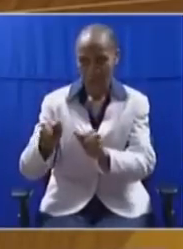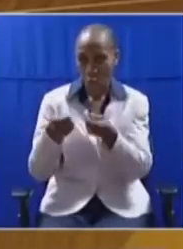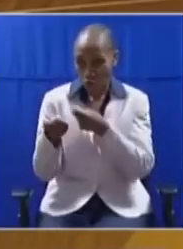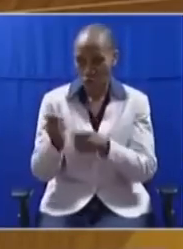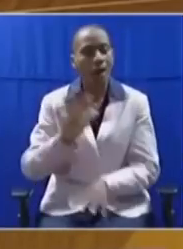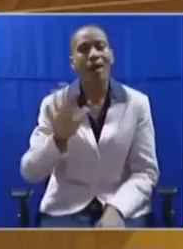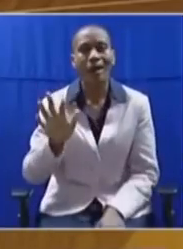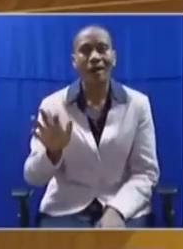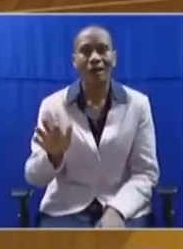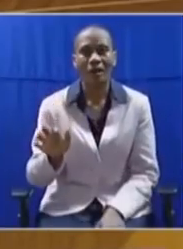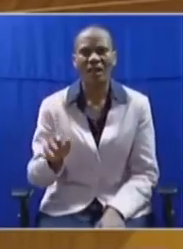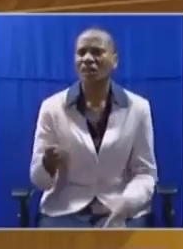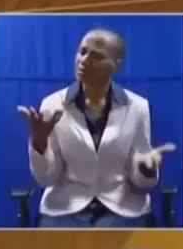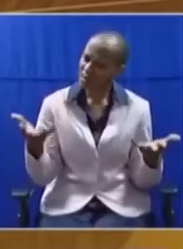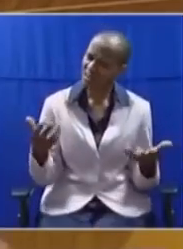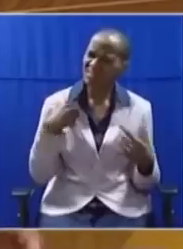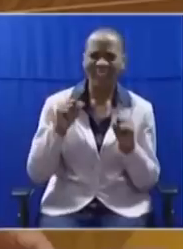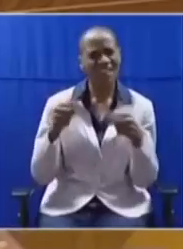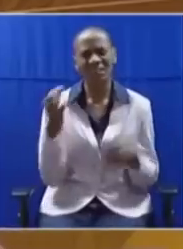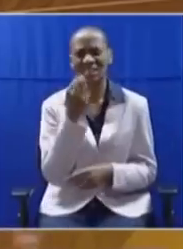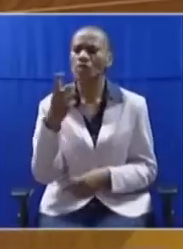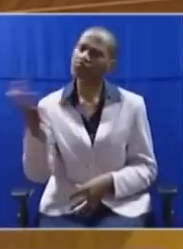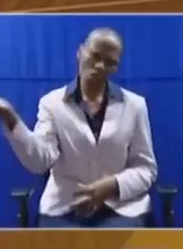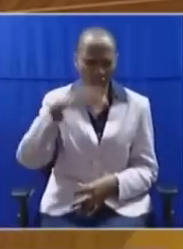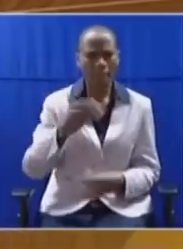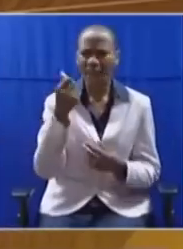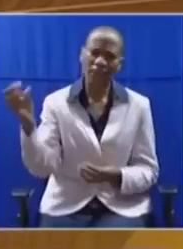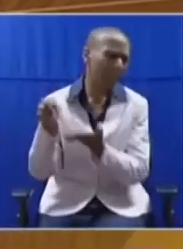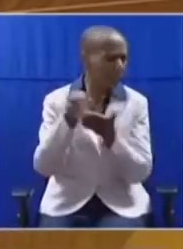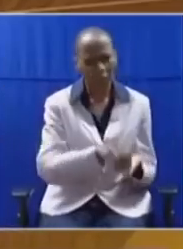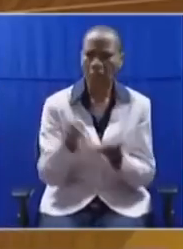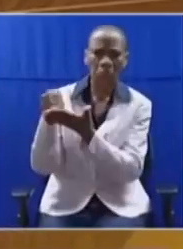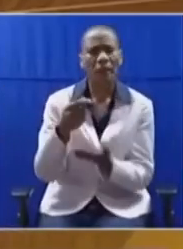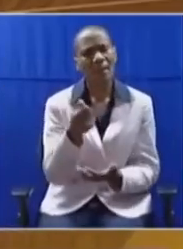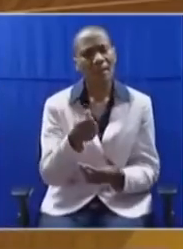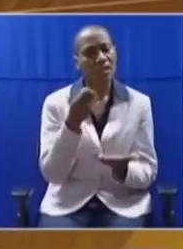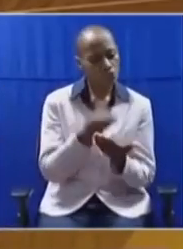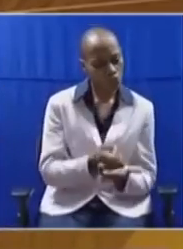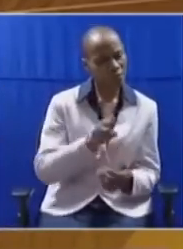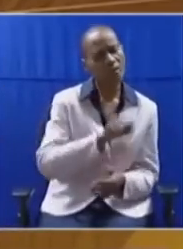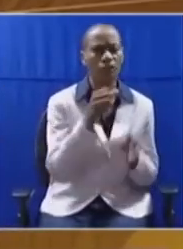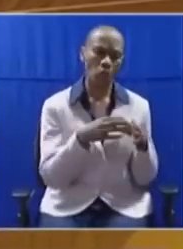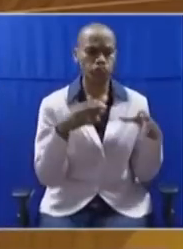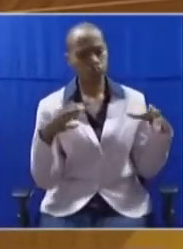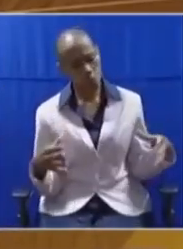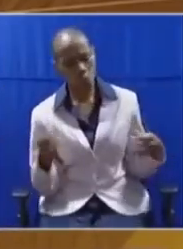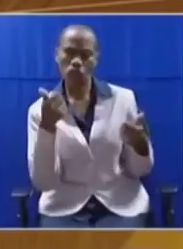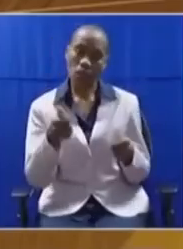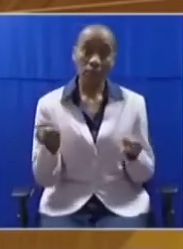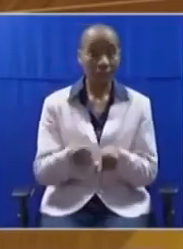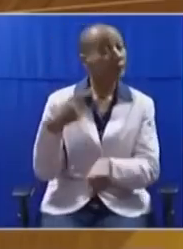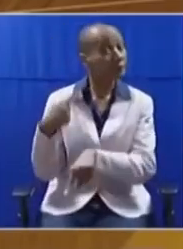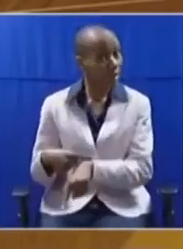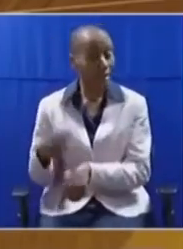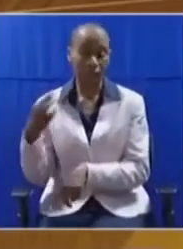we cannot invite you to come and invest to let us grow our economy, and at the same time